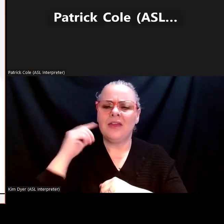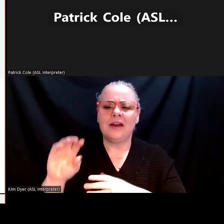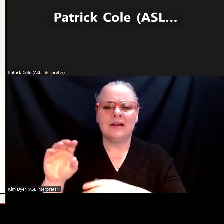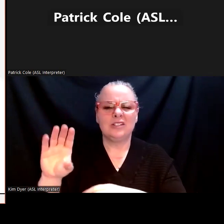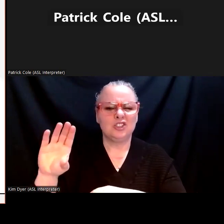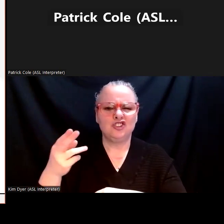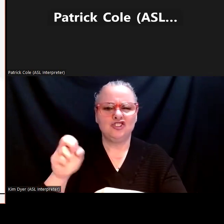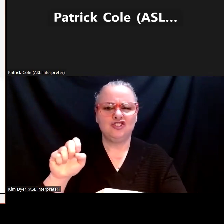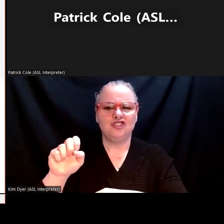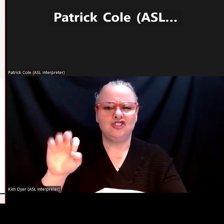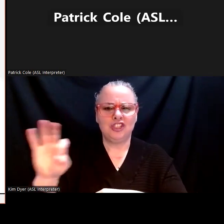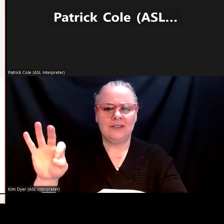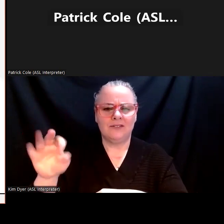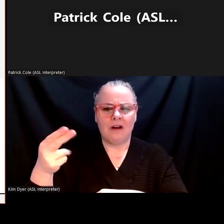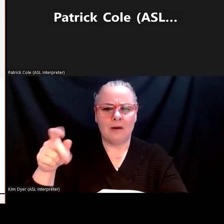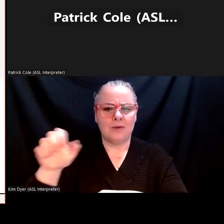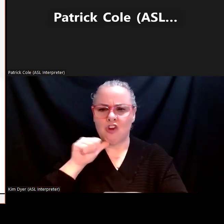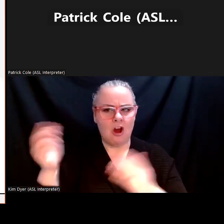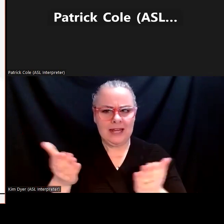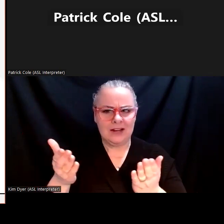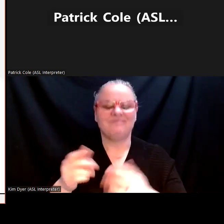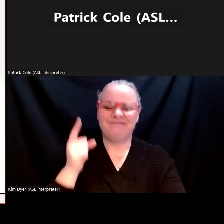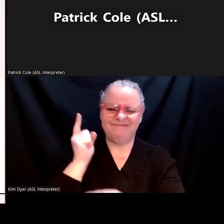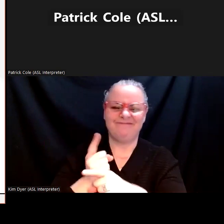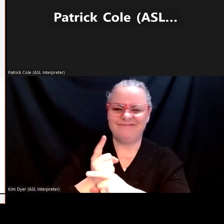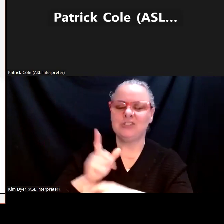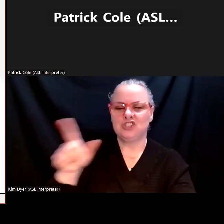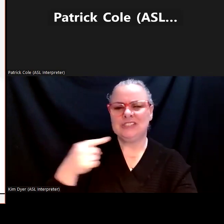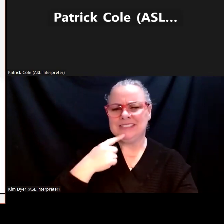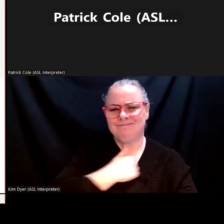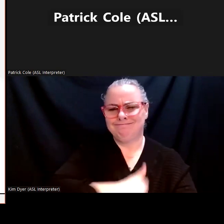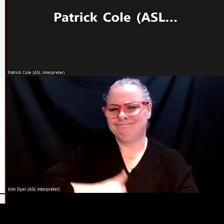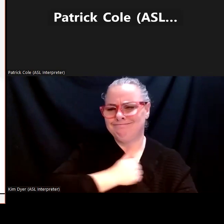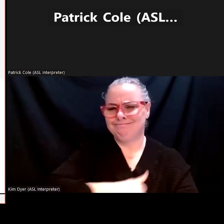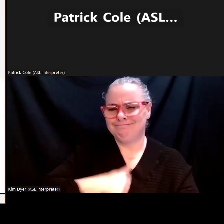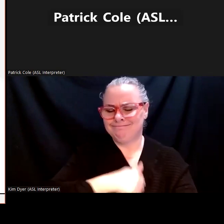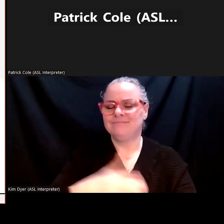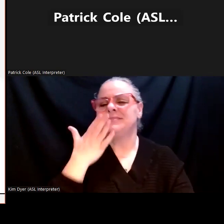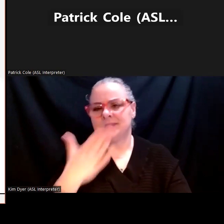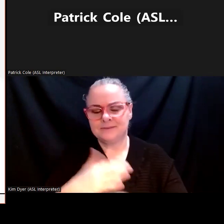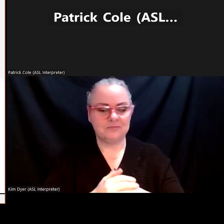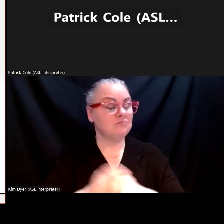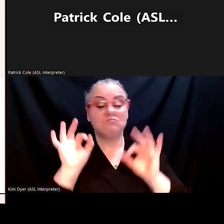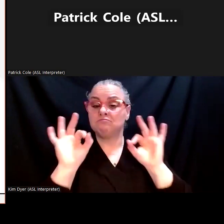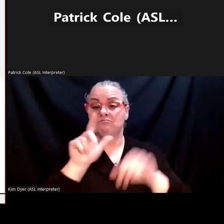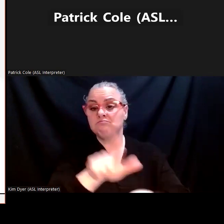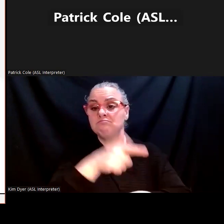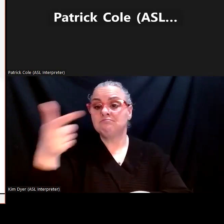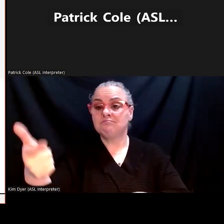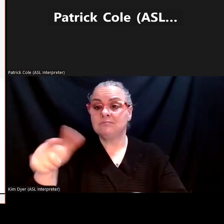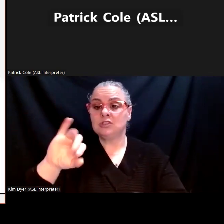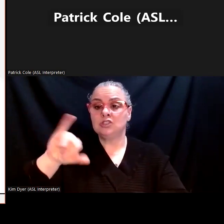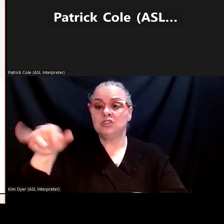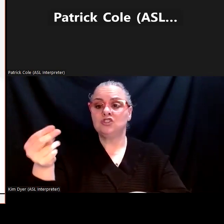here, right? Jonathan? That is correct. She sends her regrets. Thank you, Undersecretary. Great. So I'll pass it to you,